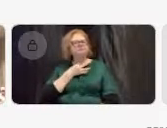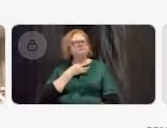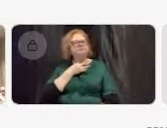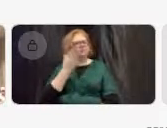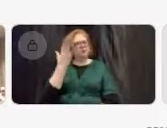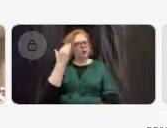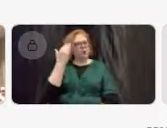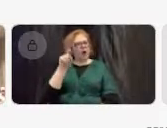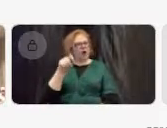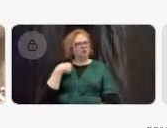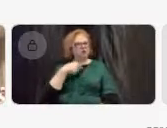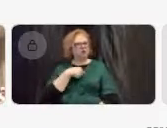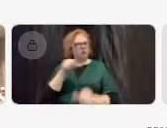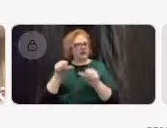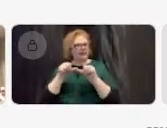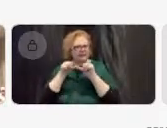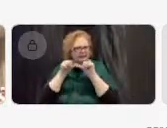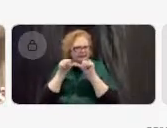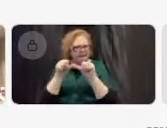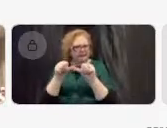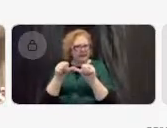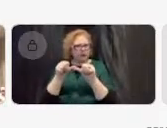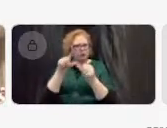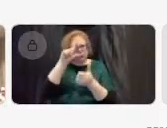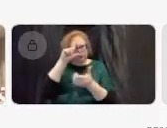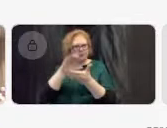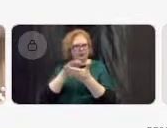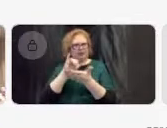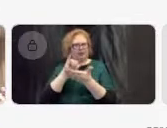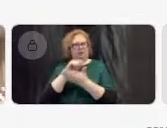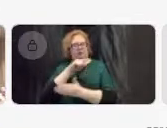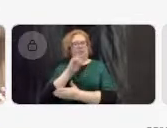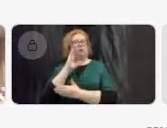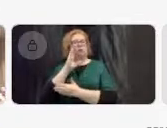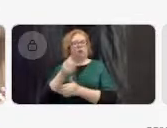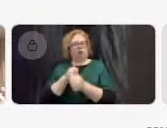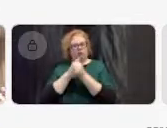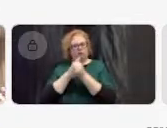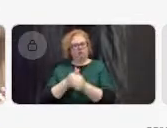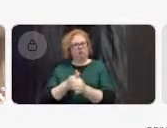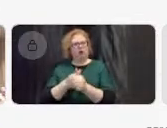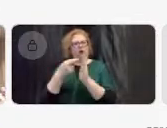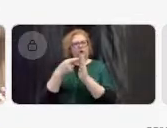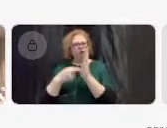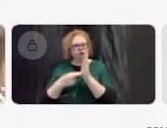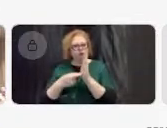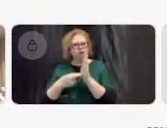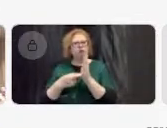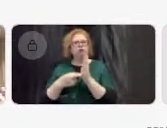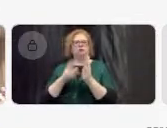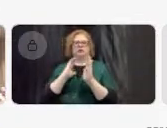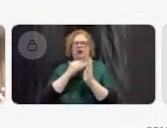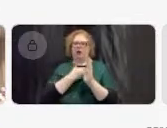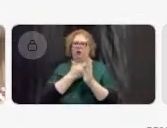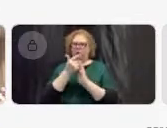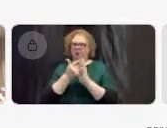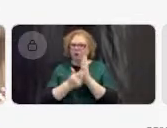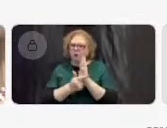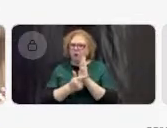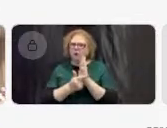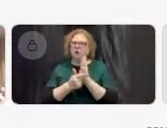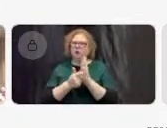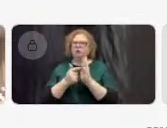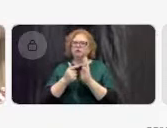believe that they will continue to follow rules and regulations that the city has in effect to